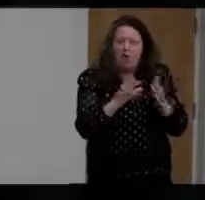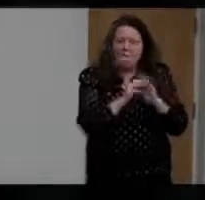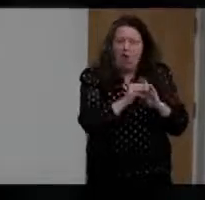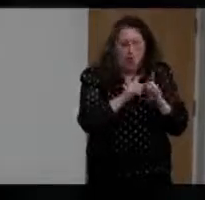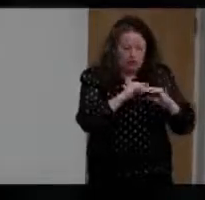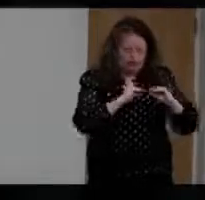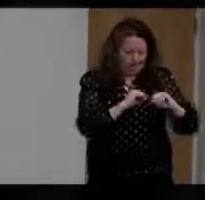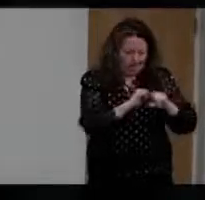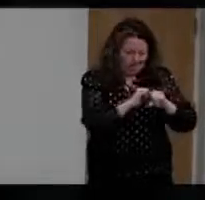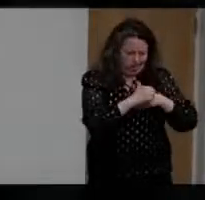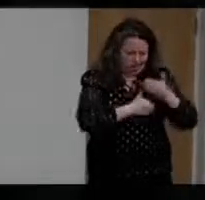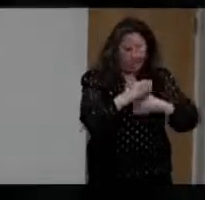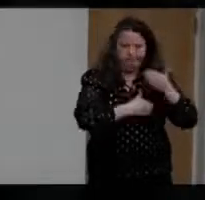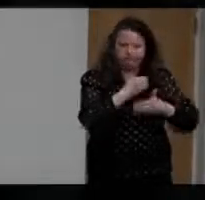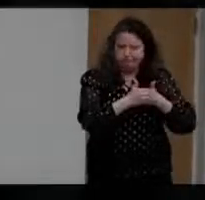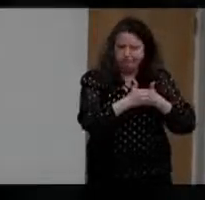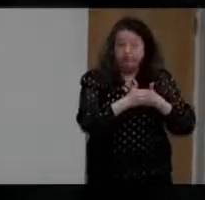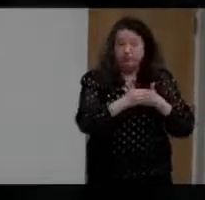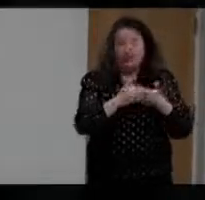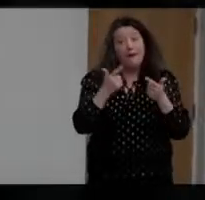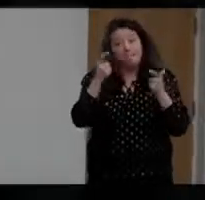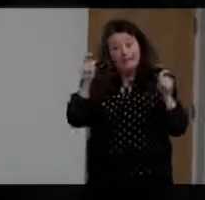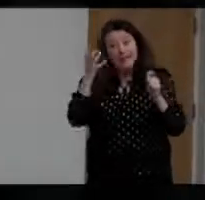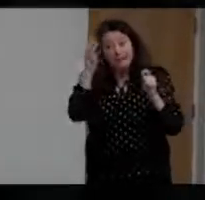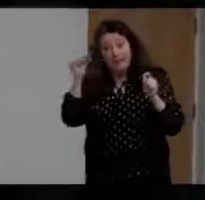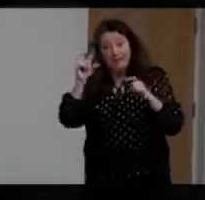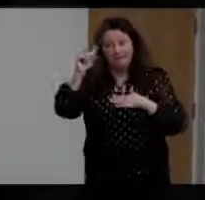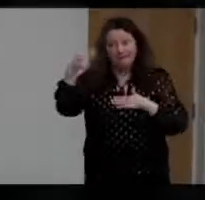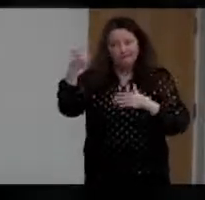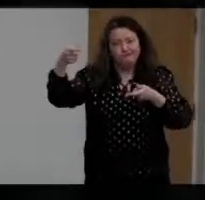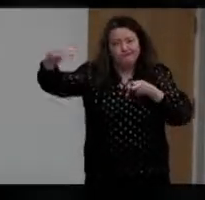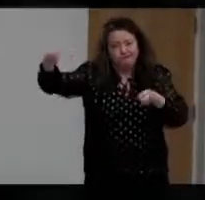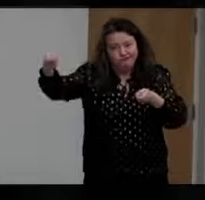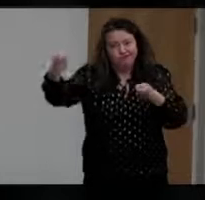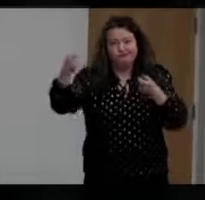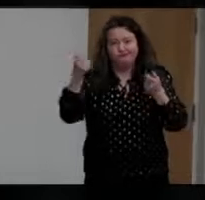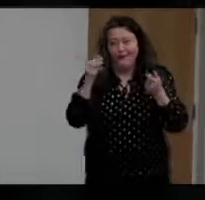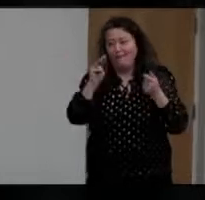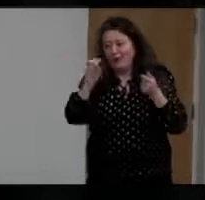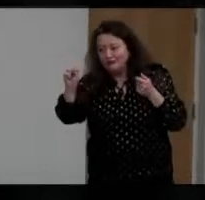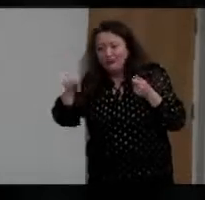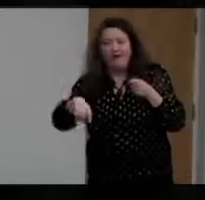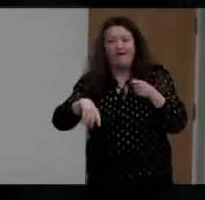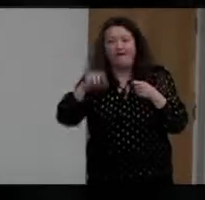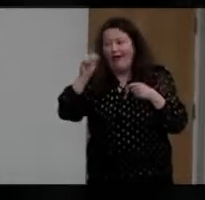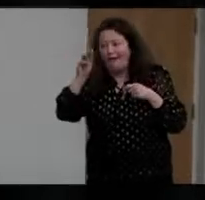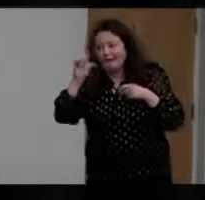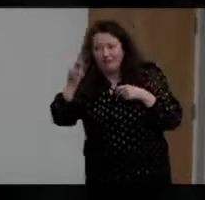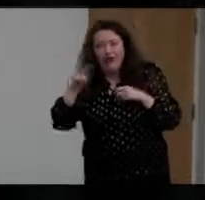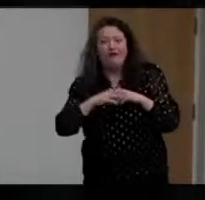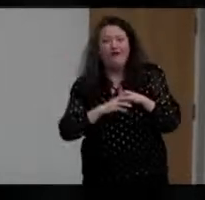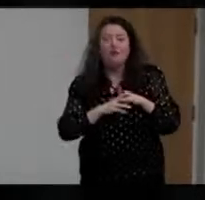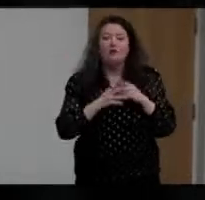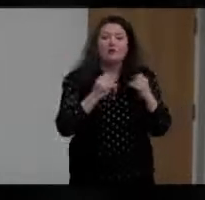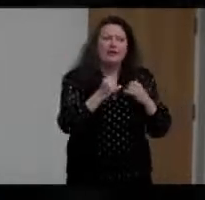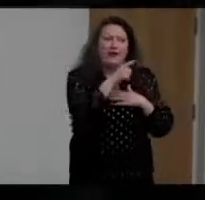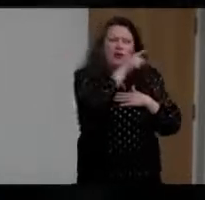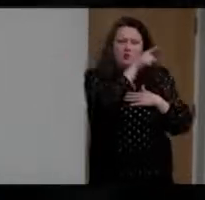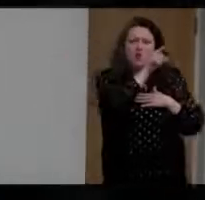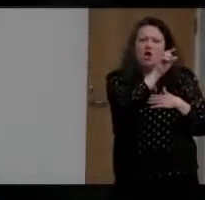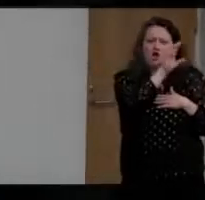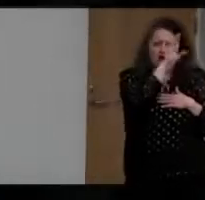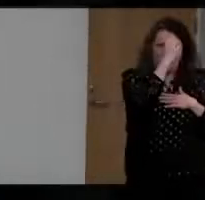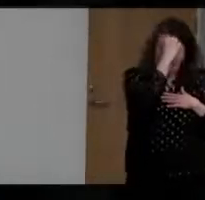And so it's very inequitable. And so what's happening is there's a neat initiative in Europe to train one of these models.